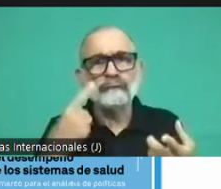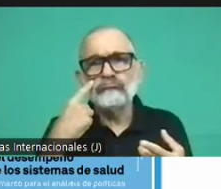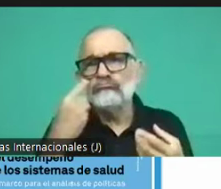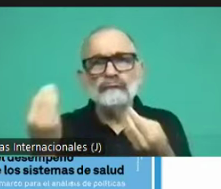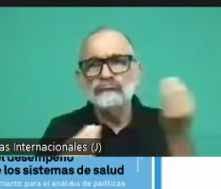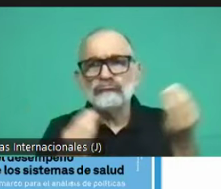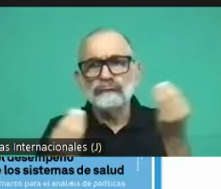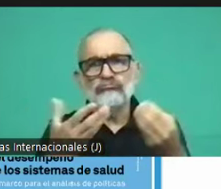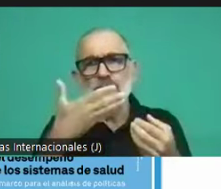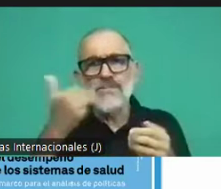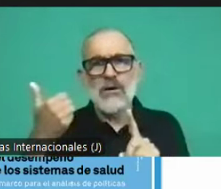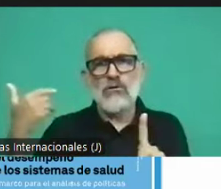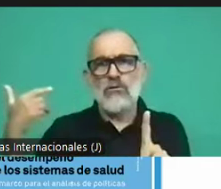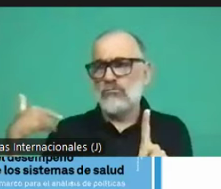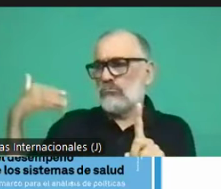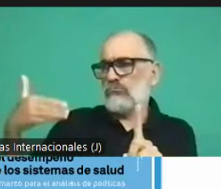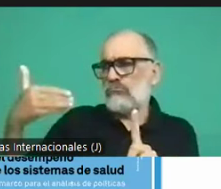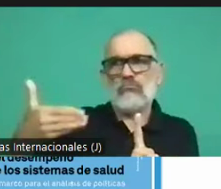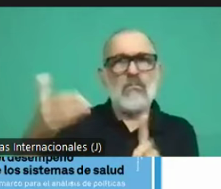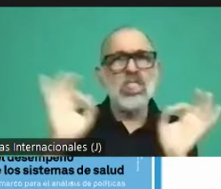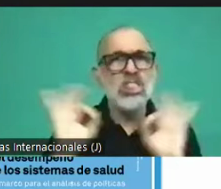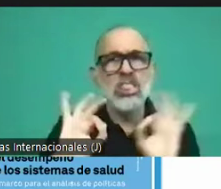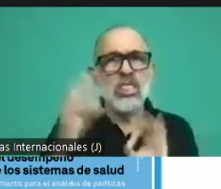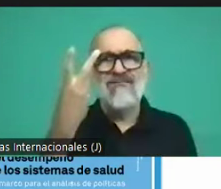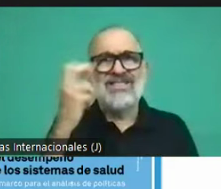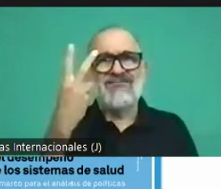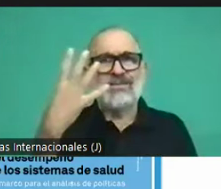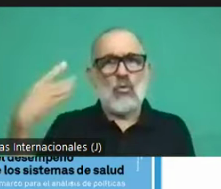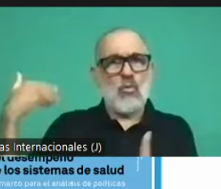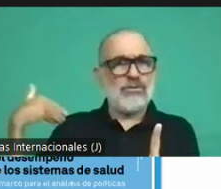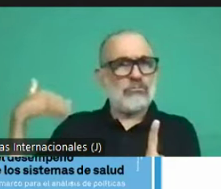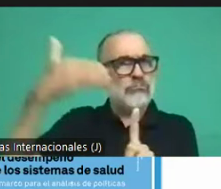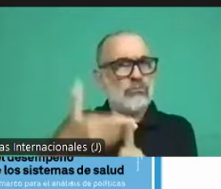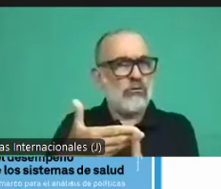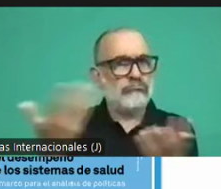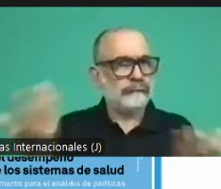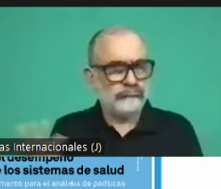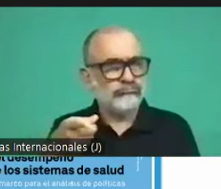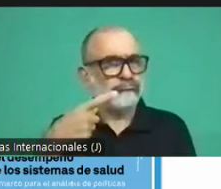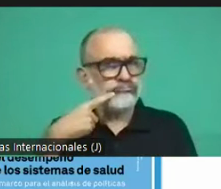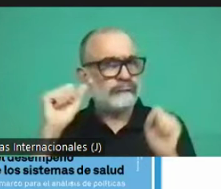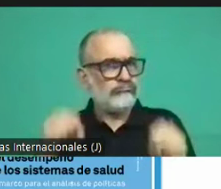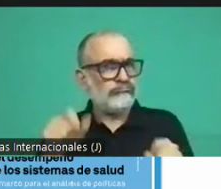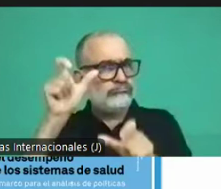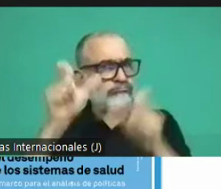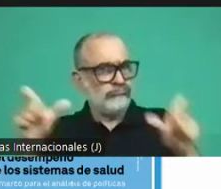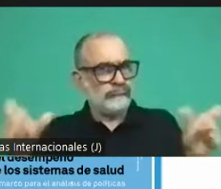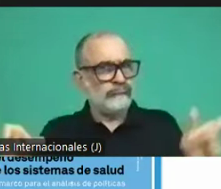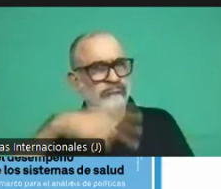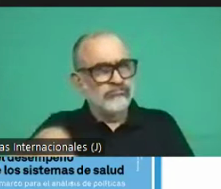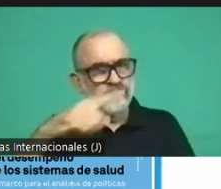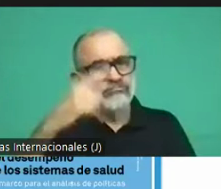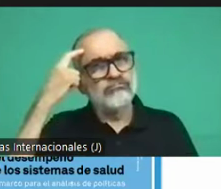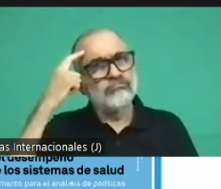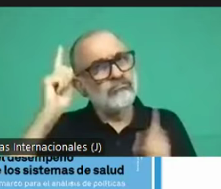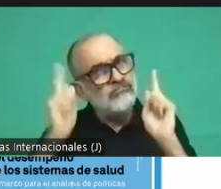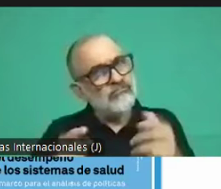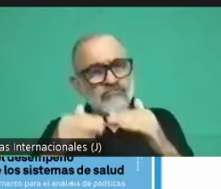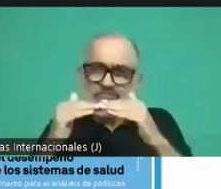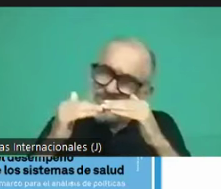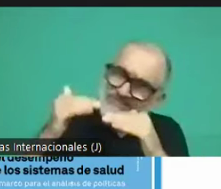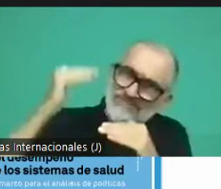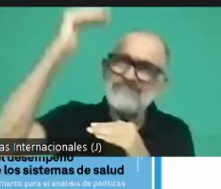lo que 2024. podemos estimar. Es From what mucho we lo que can tenemos estimate, it is que much superar, what we incluso need en un to contexto overcome, de even